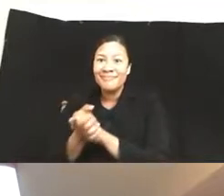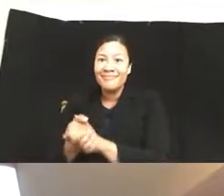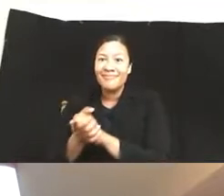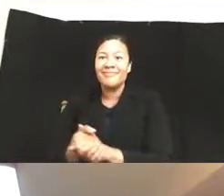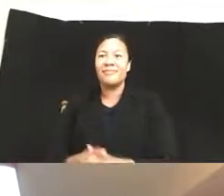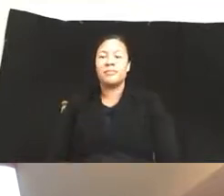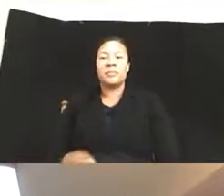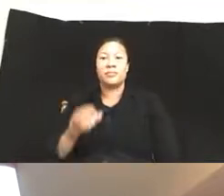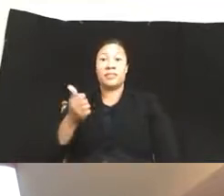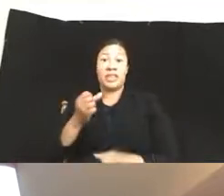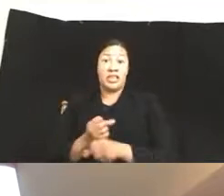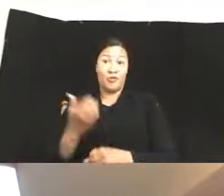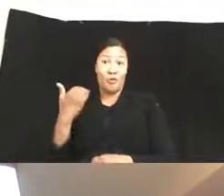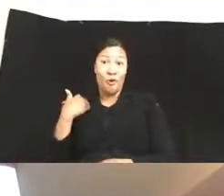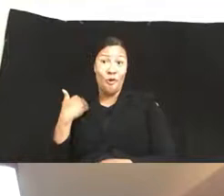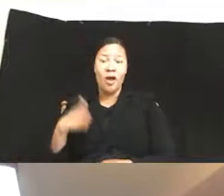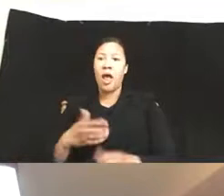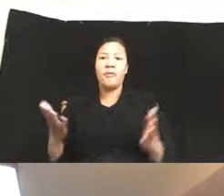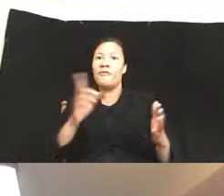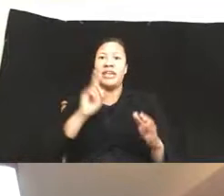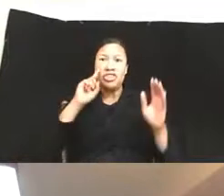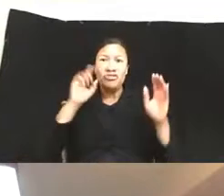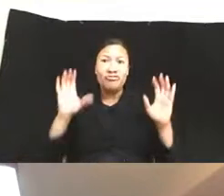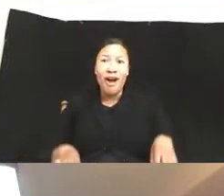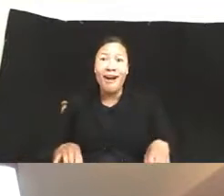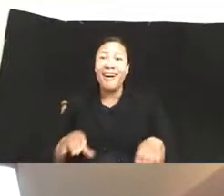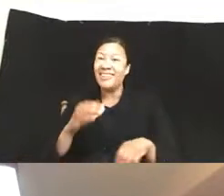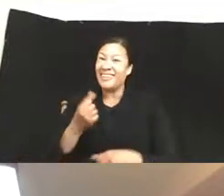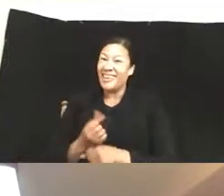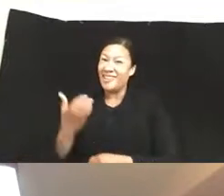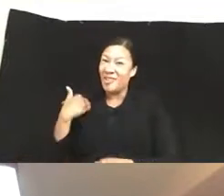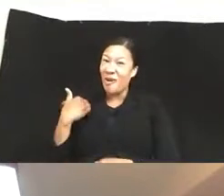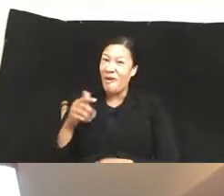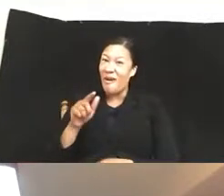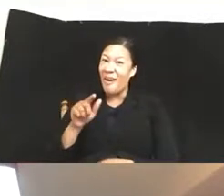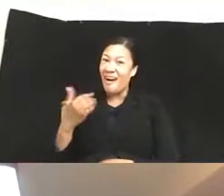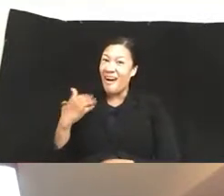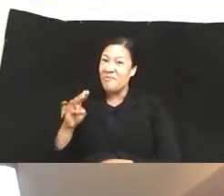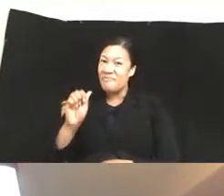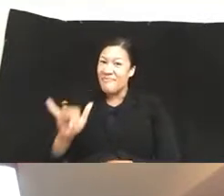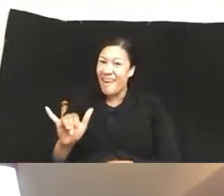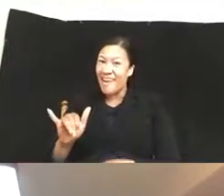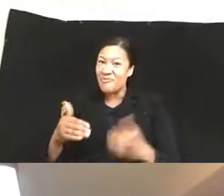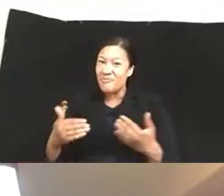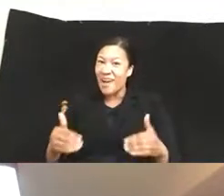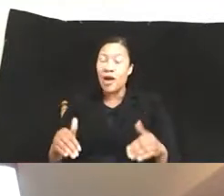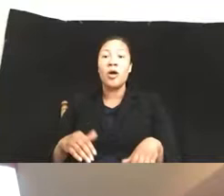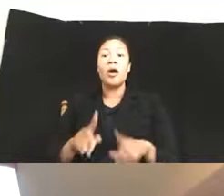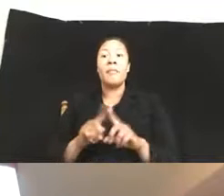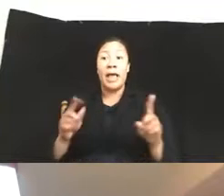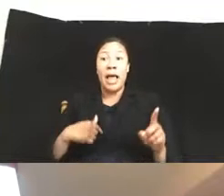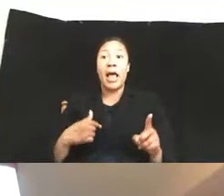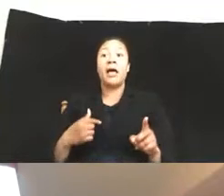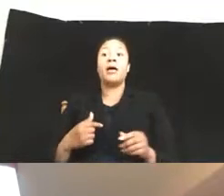10 years ago, I cannot even believe it. It was 10 years ago this May, I had the pleasure of closing out